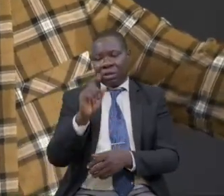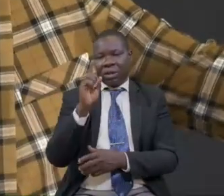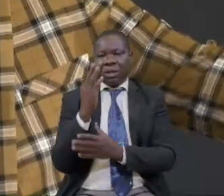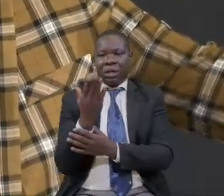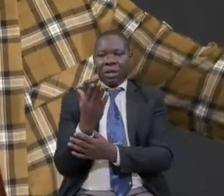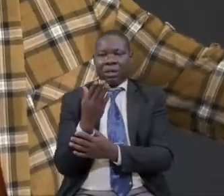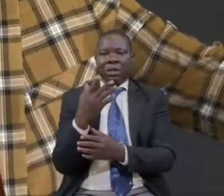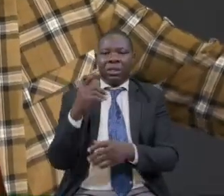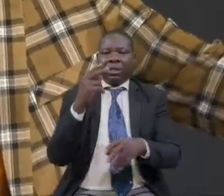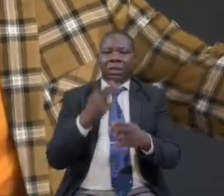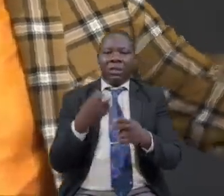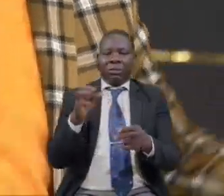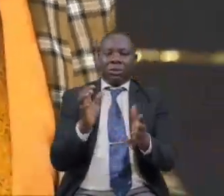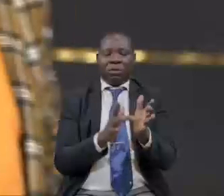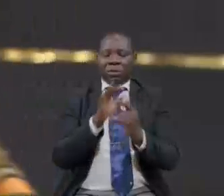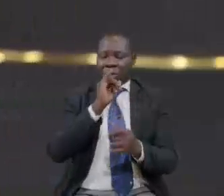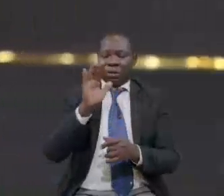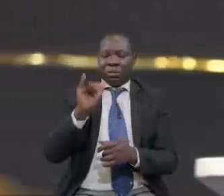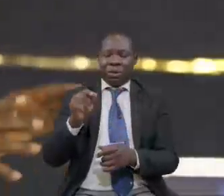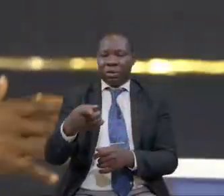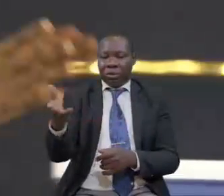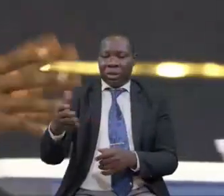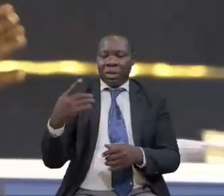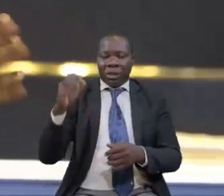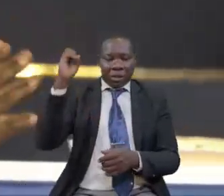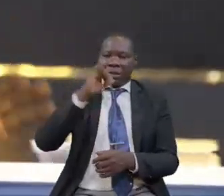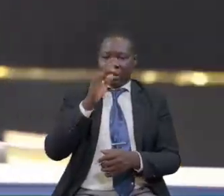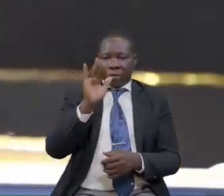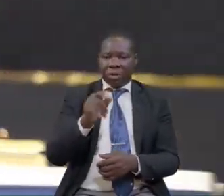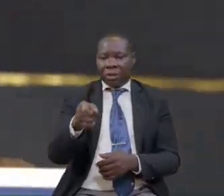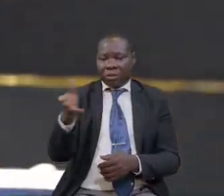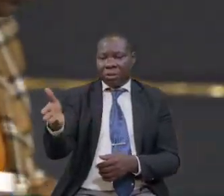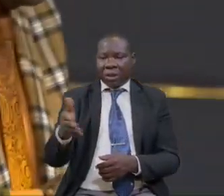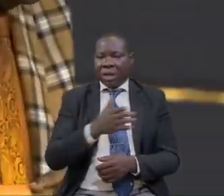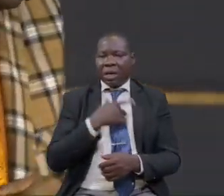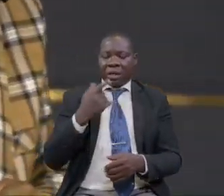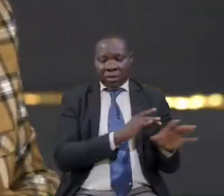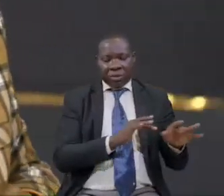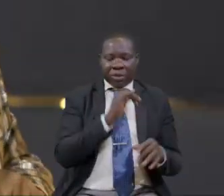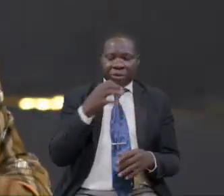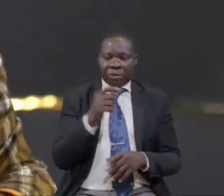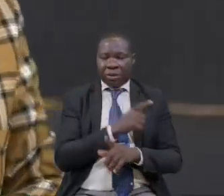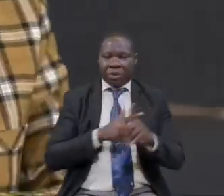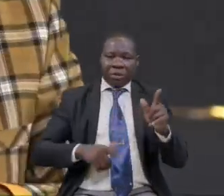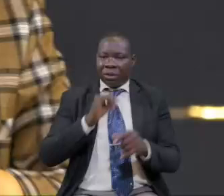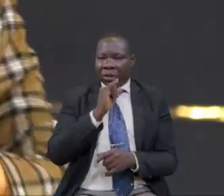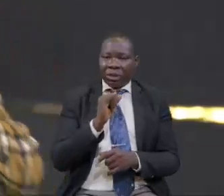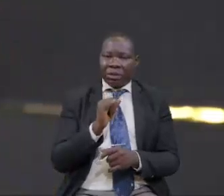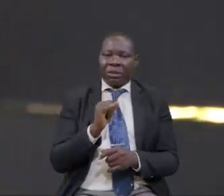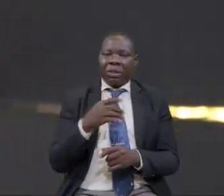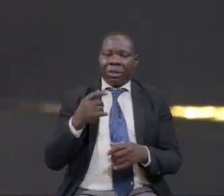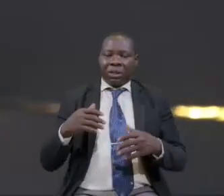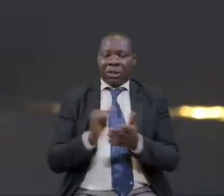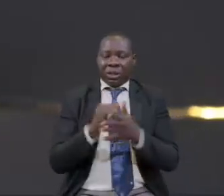by you right there. The grace is by you right there. And the compassion of the Lord that heals the sick,